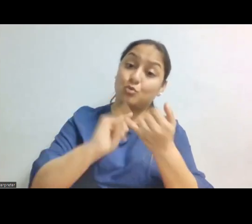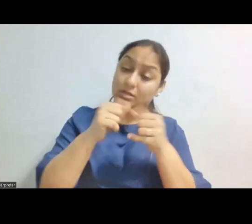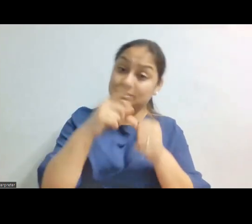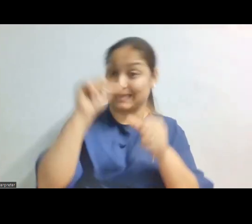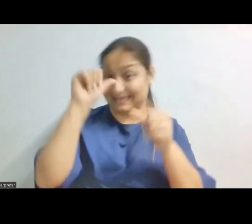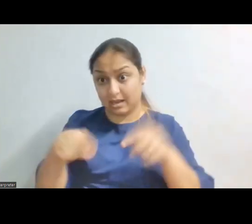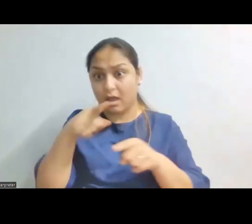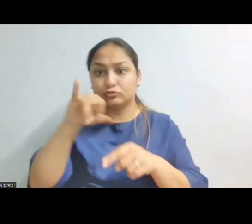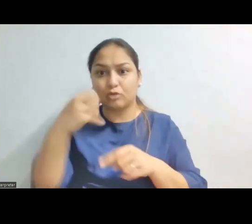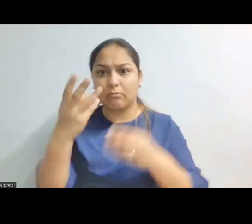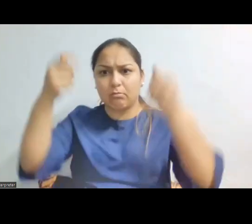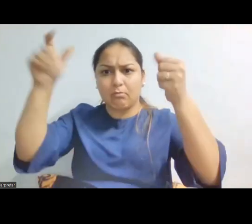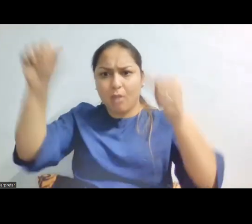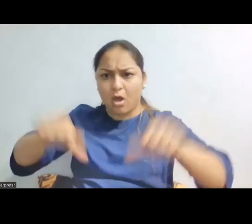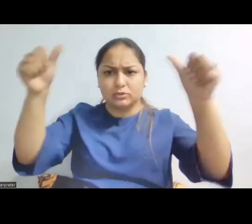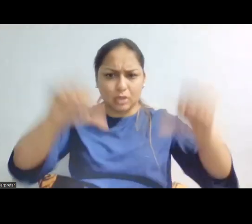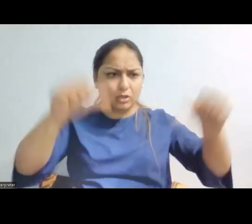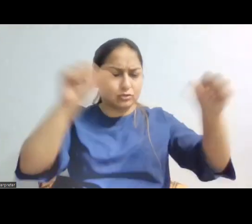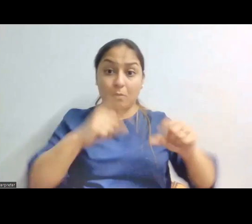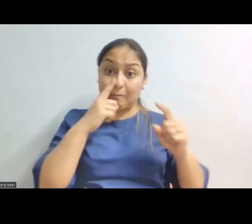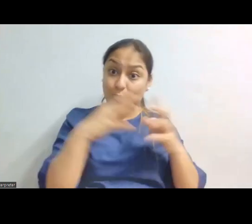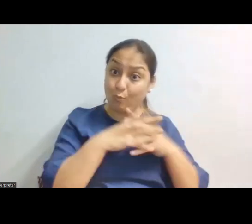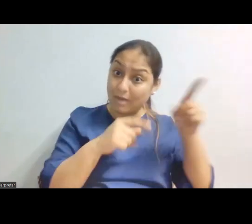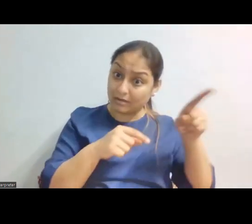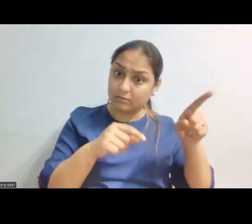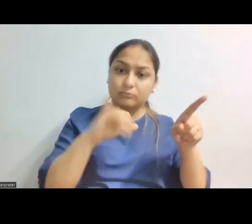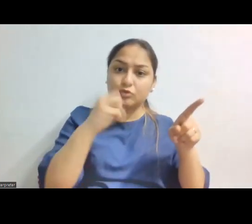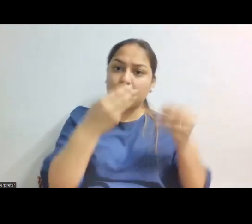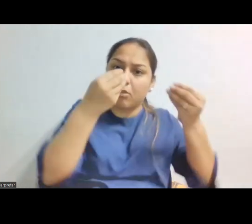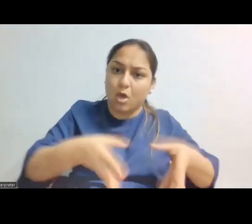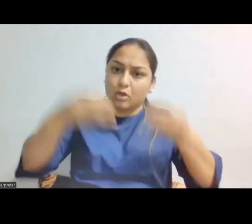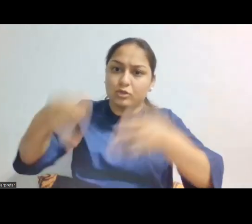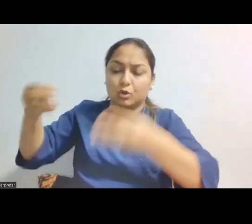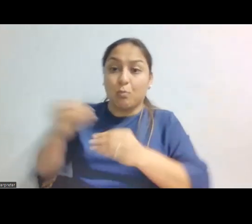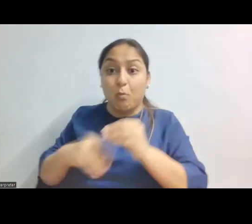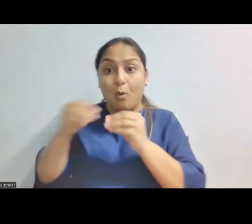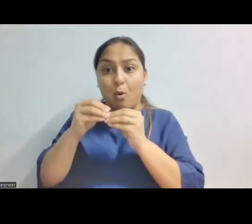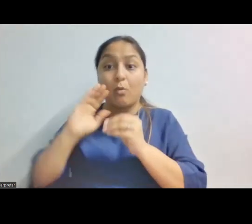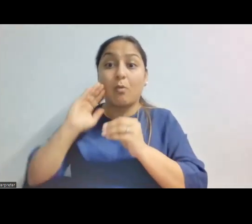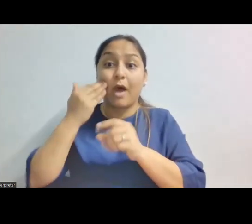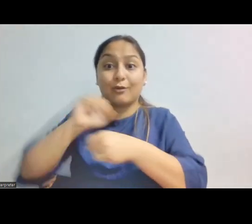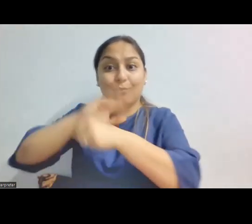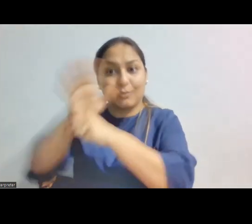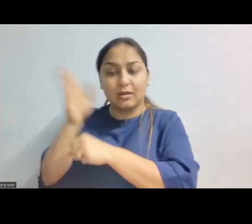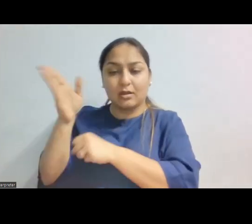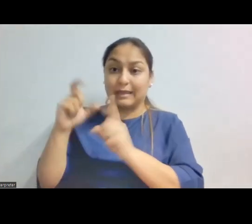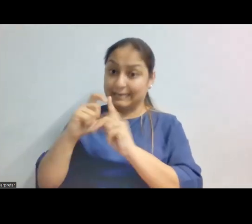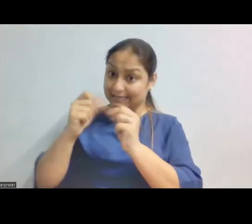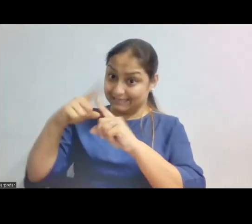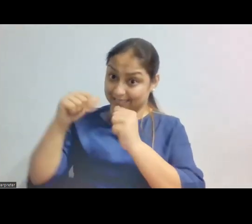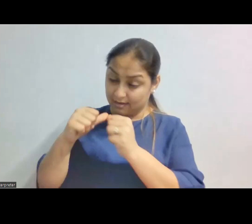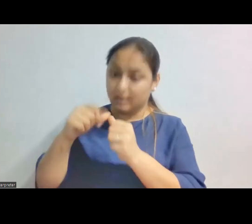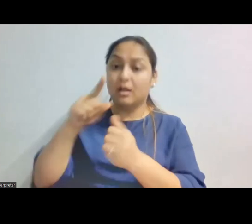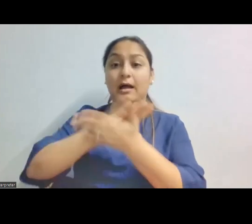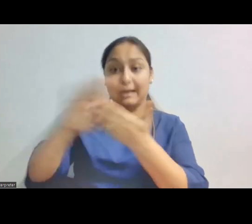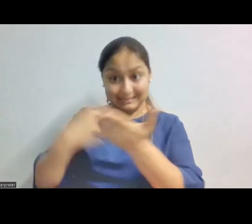losses were everywhere, but the women lost more jobs compared to the men during the COVID. Even the recent data of the ASHRE, Government of India,